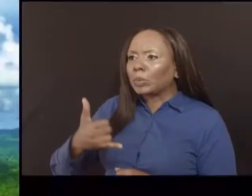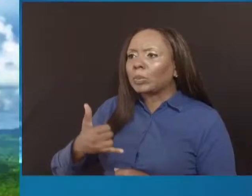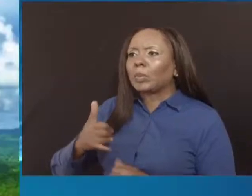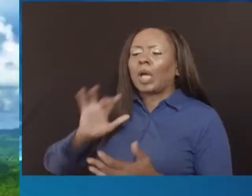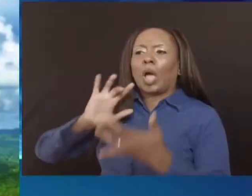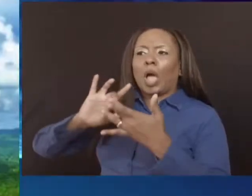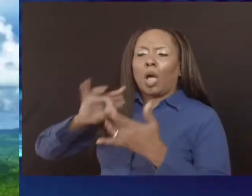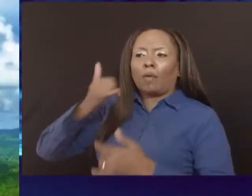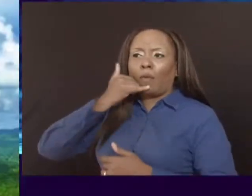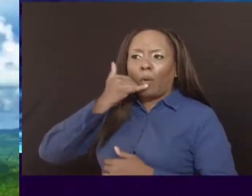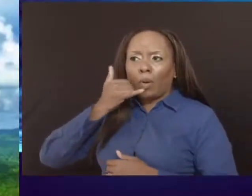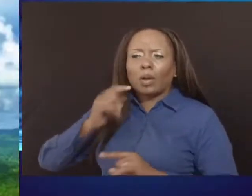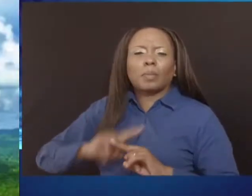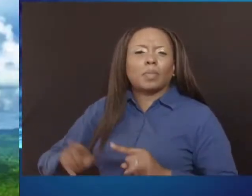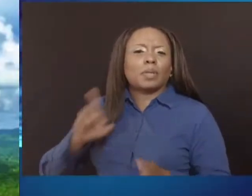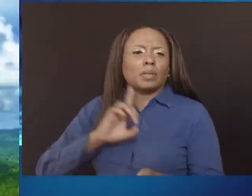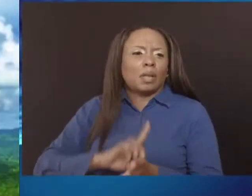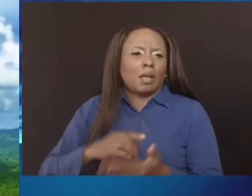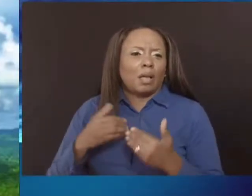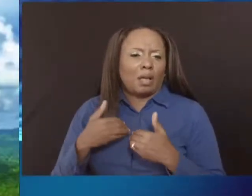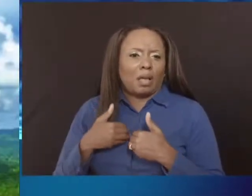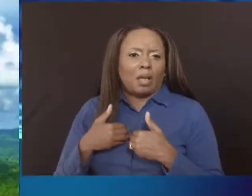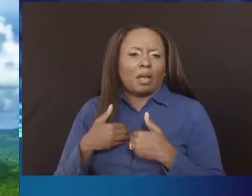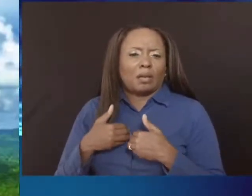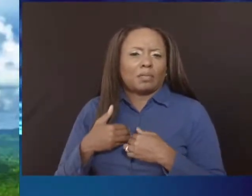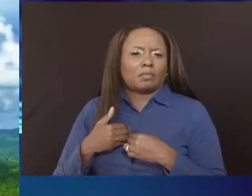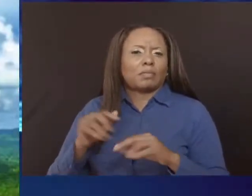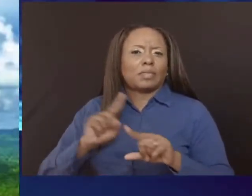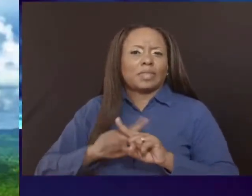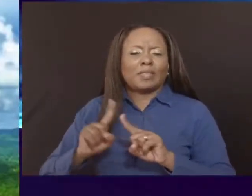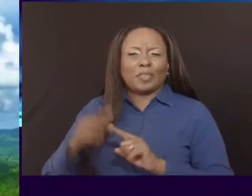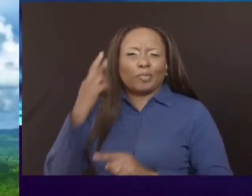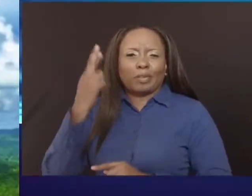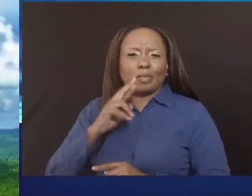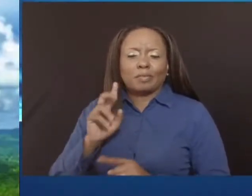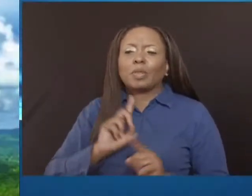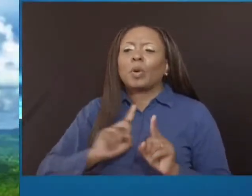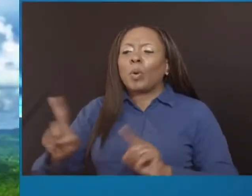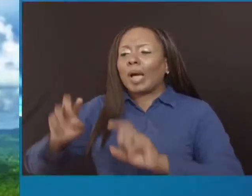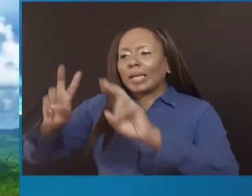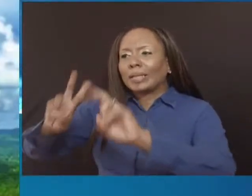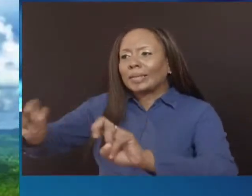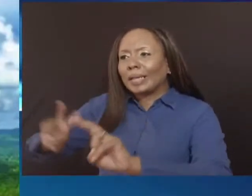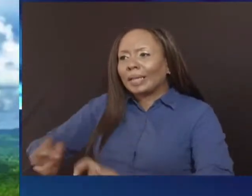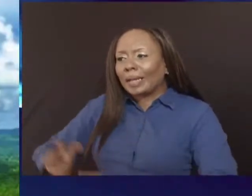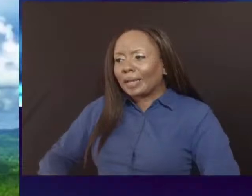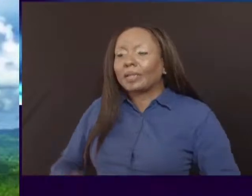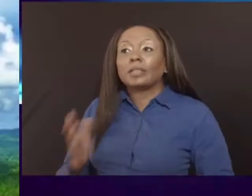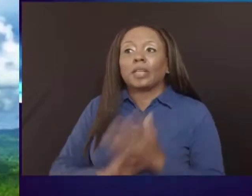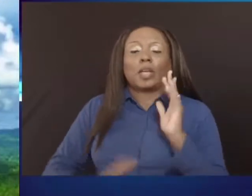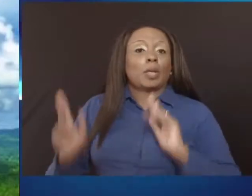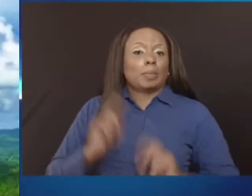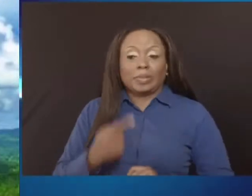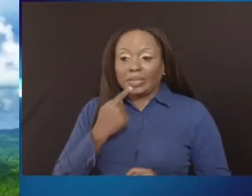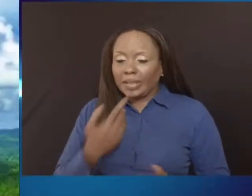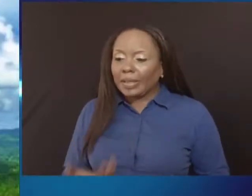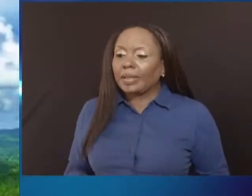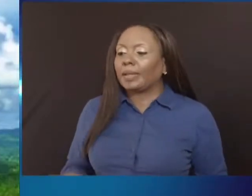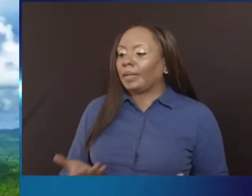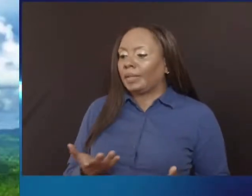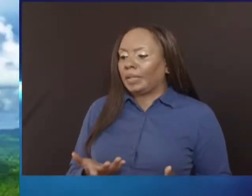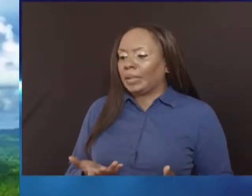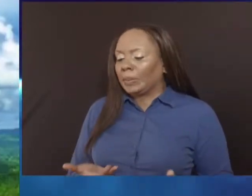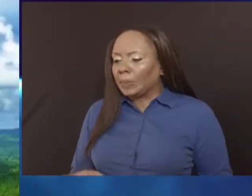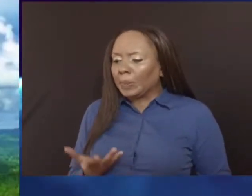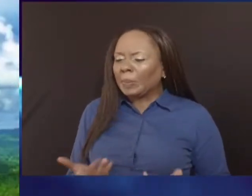and doctors have various reasons for going out and physically checking persons. It may be a declaration of symptoms, or in speaking to